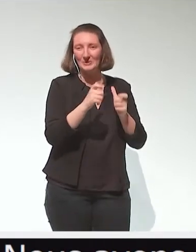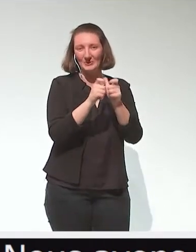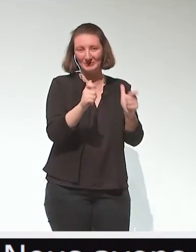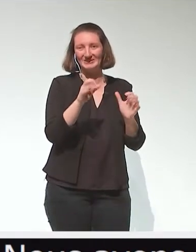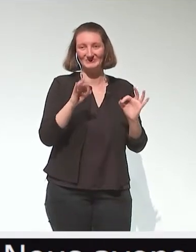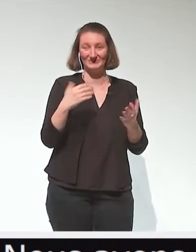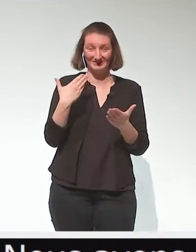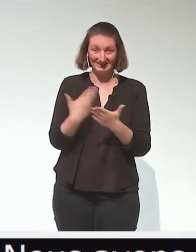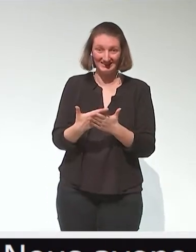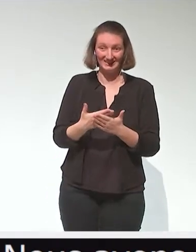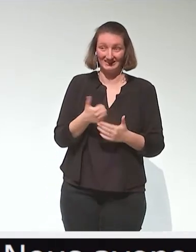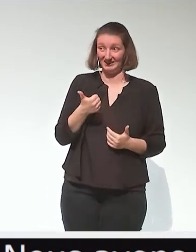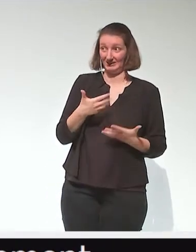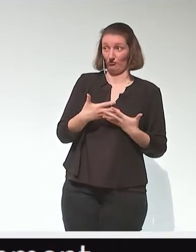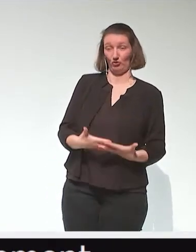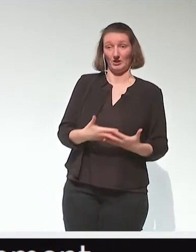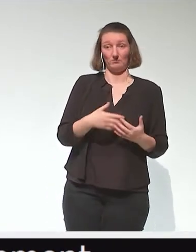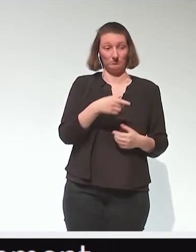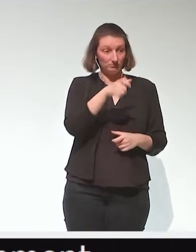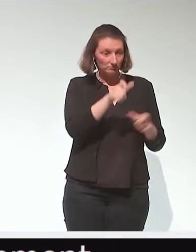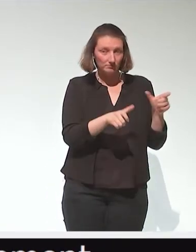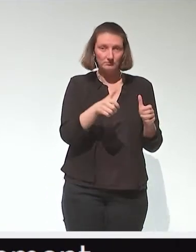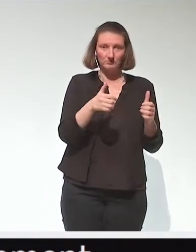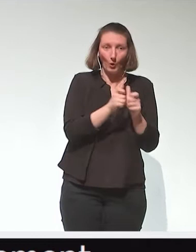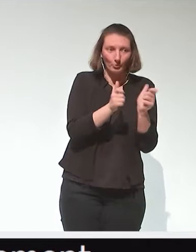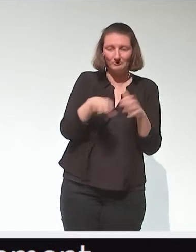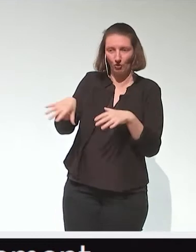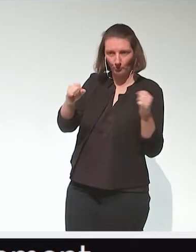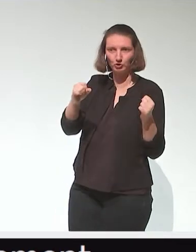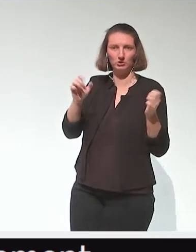contribution of companies, but it's